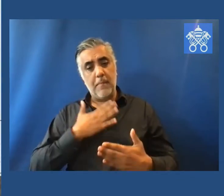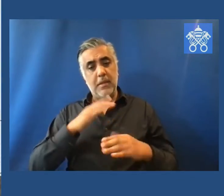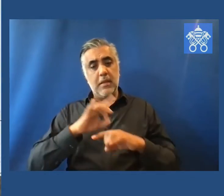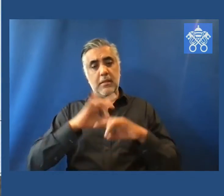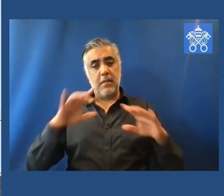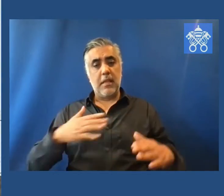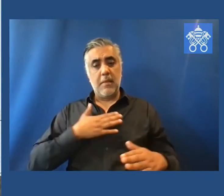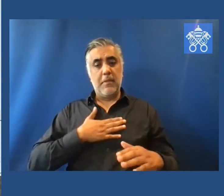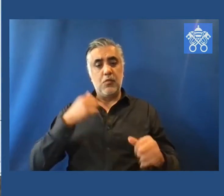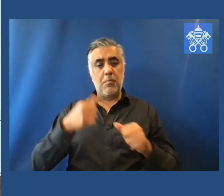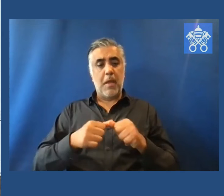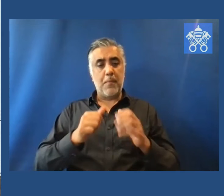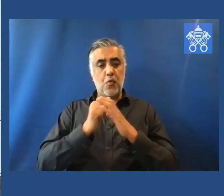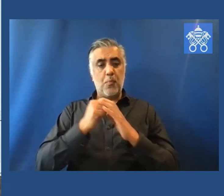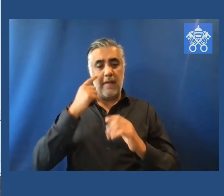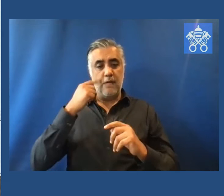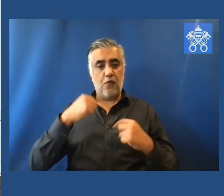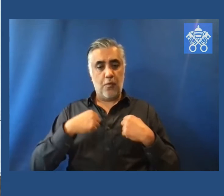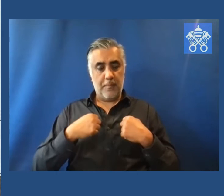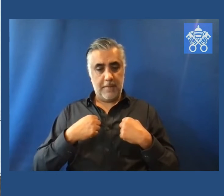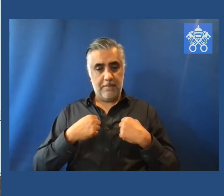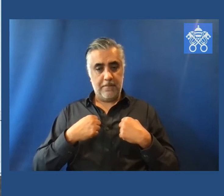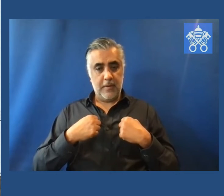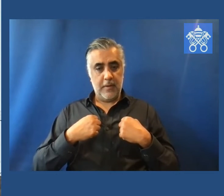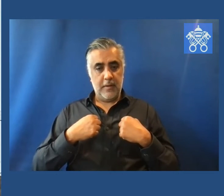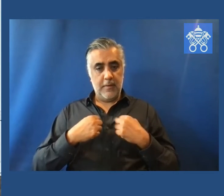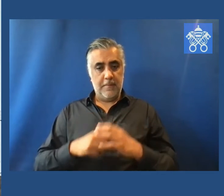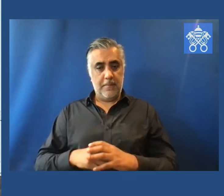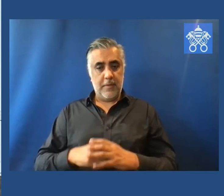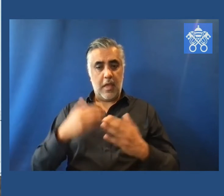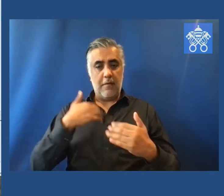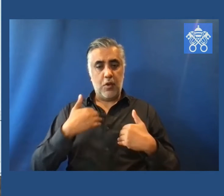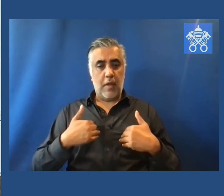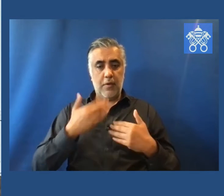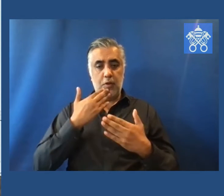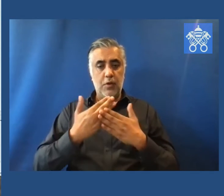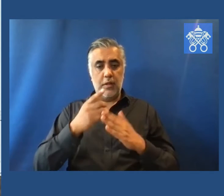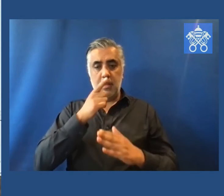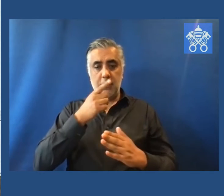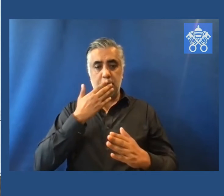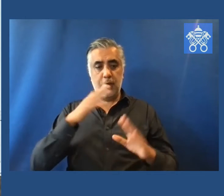To all of you, I wish you a happy Sunday, and please do not forget to pray for me.